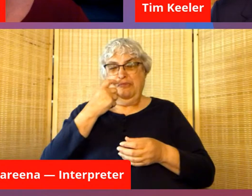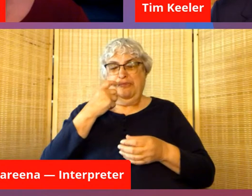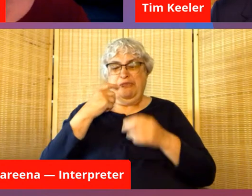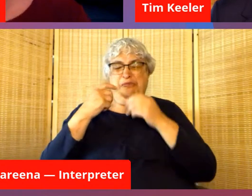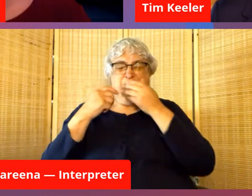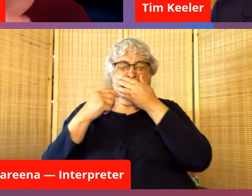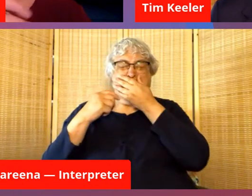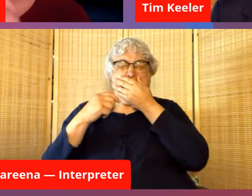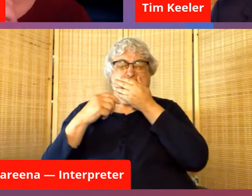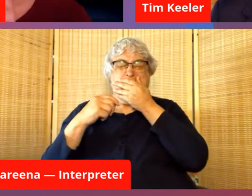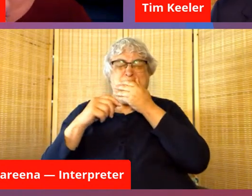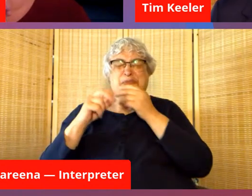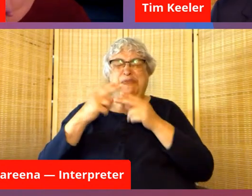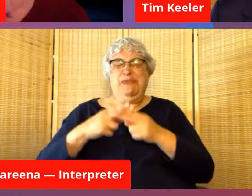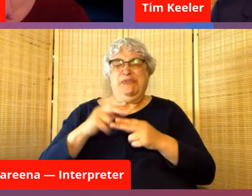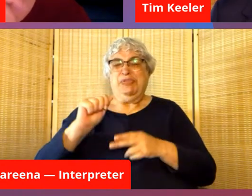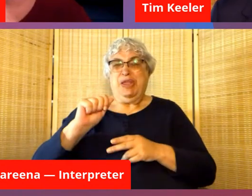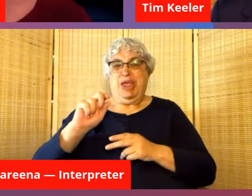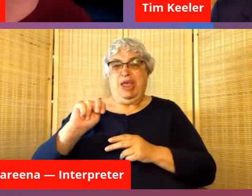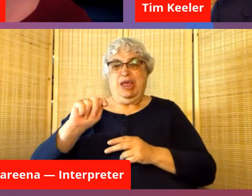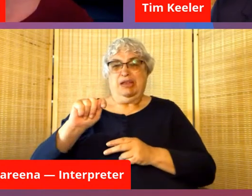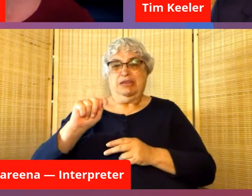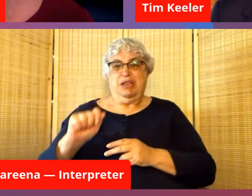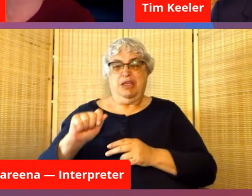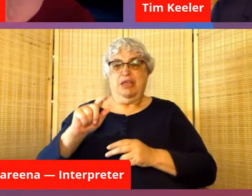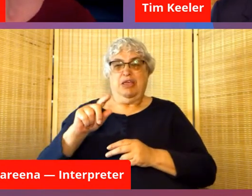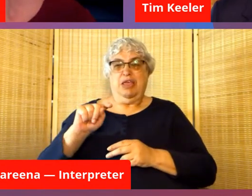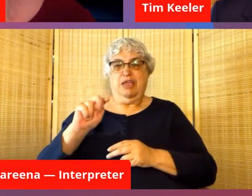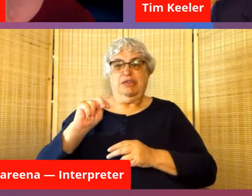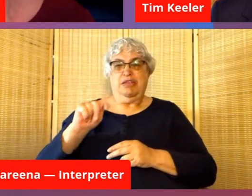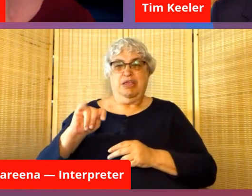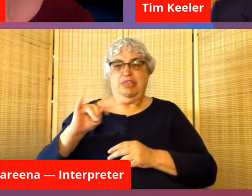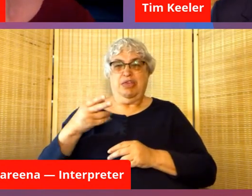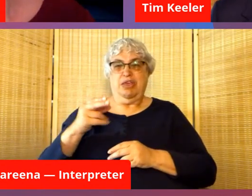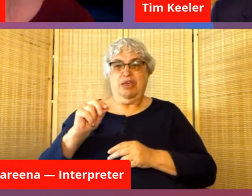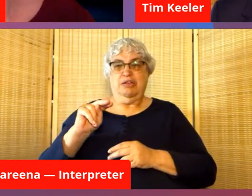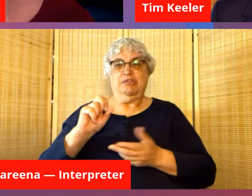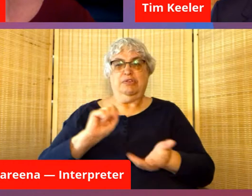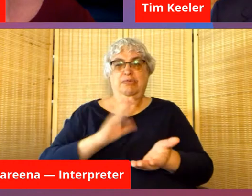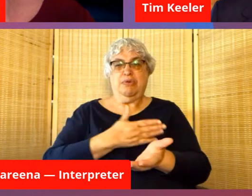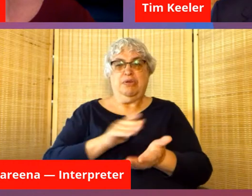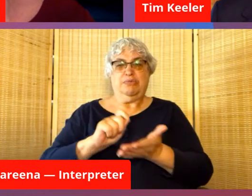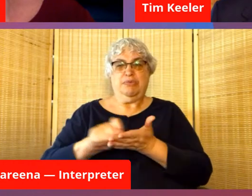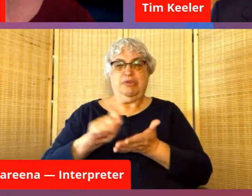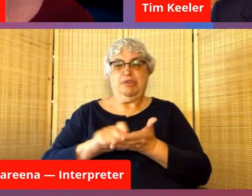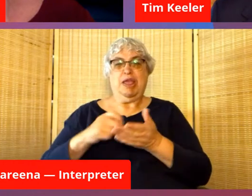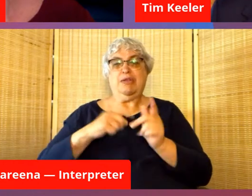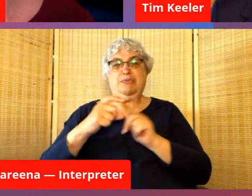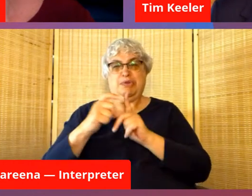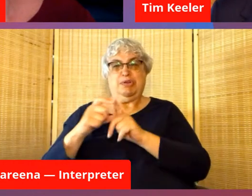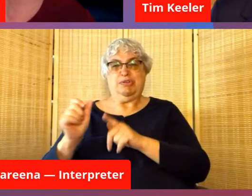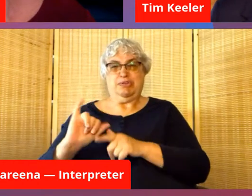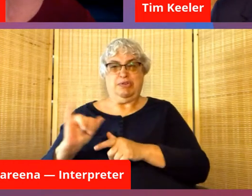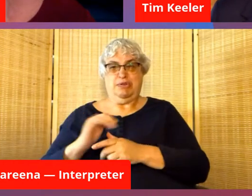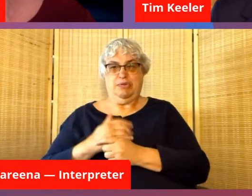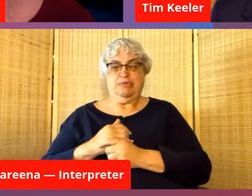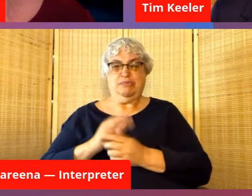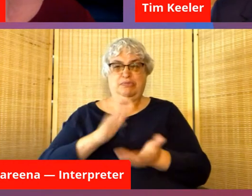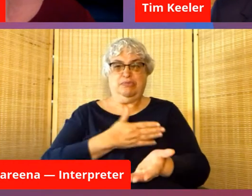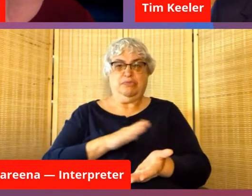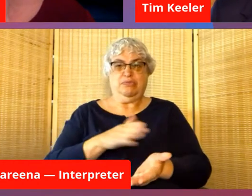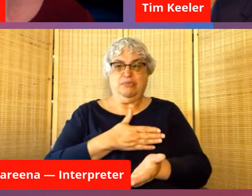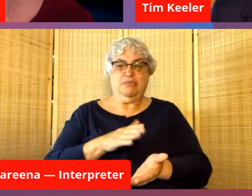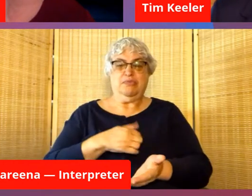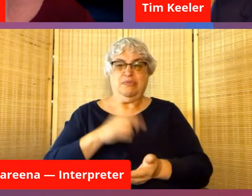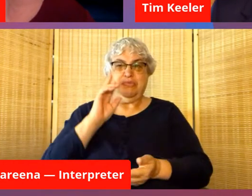antiphons, mostly, that she not only wrote the music for, but she wrote the lyrics to as well. So the selection that